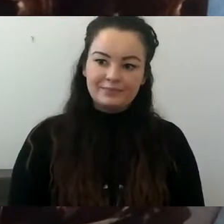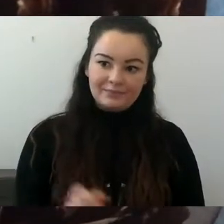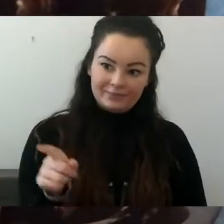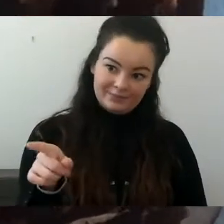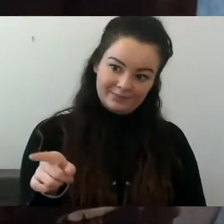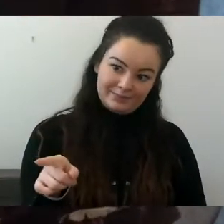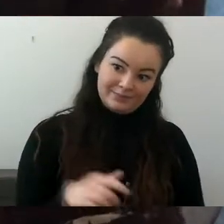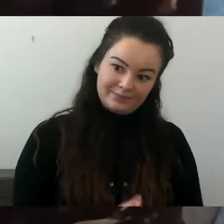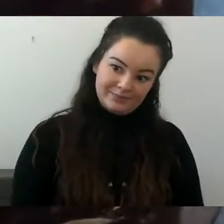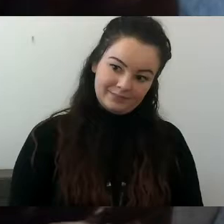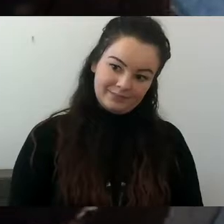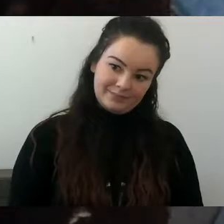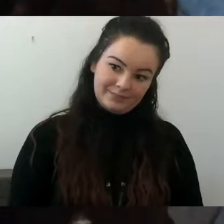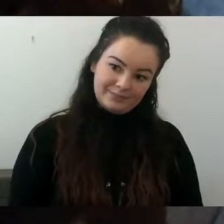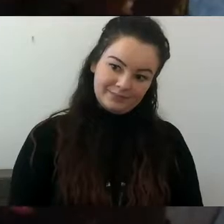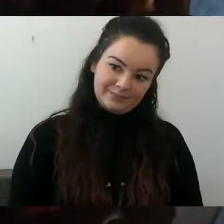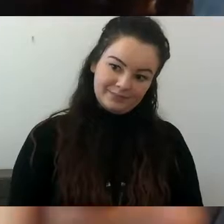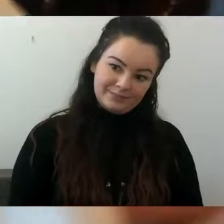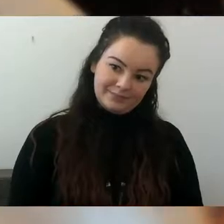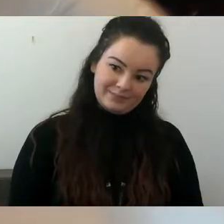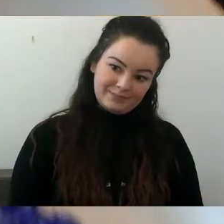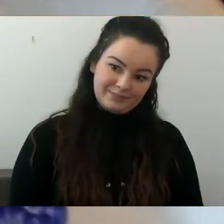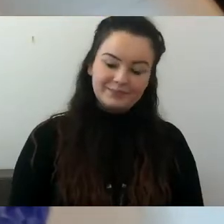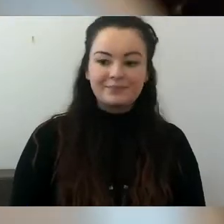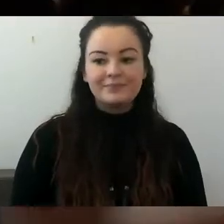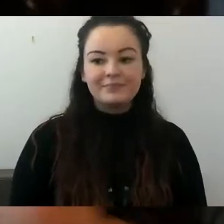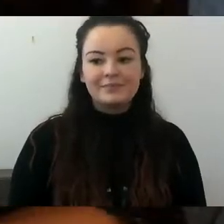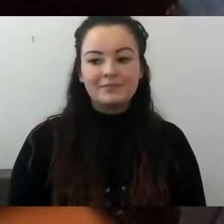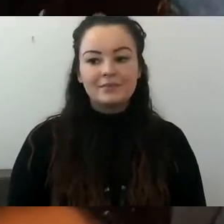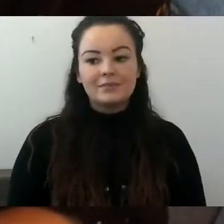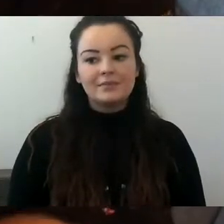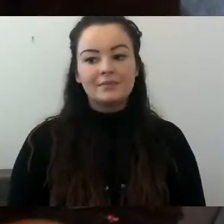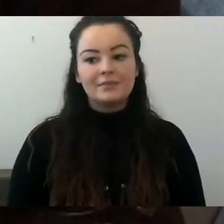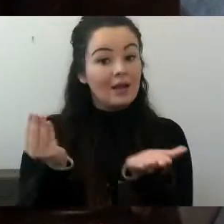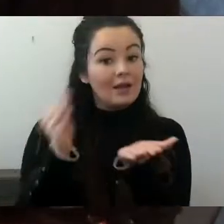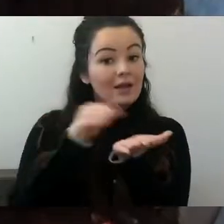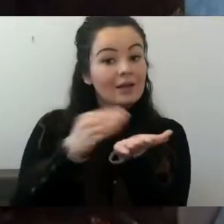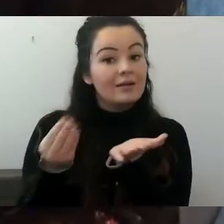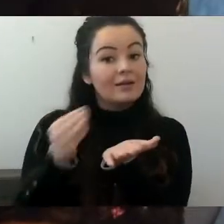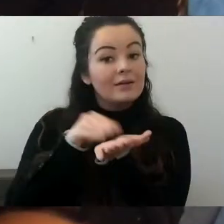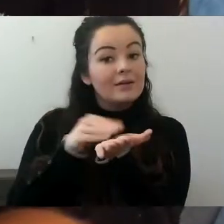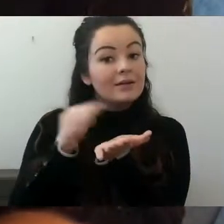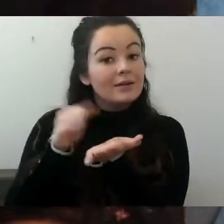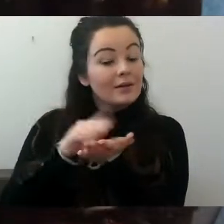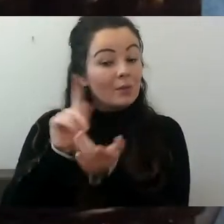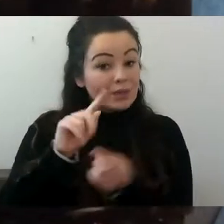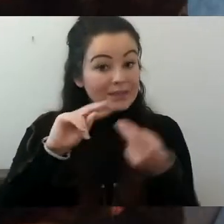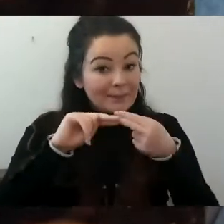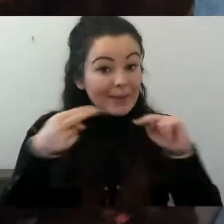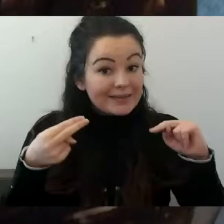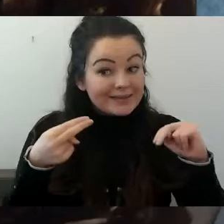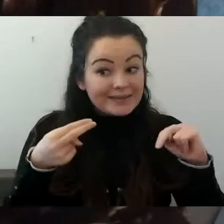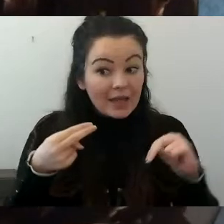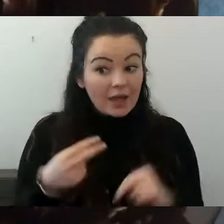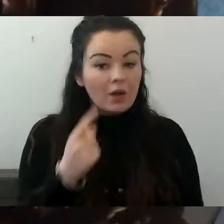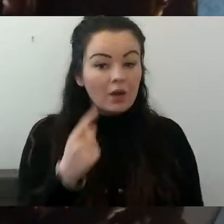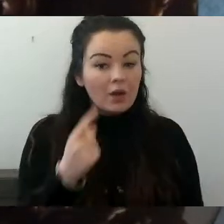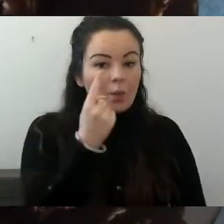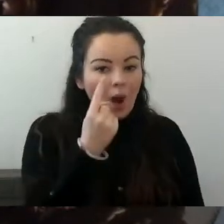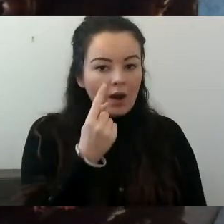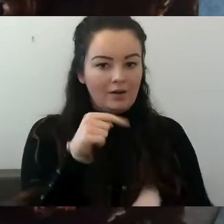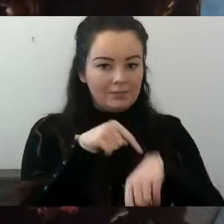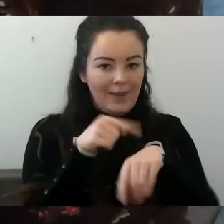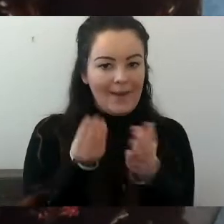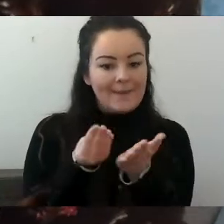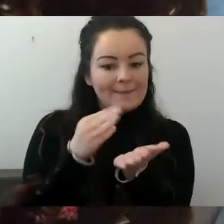an upwards facing banana shape like that, and then I'm just going to stick the pasta on